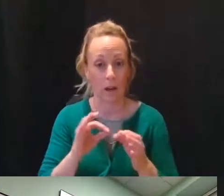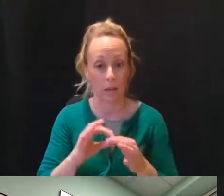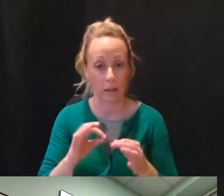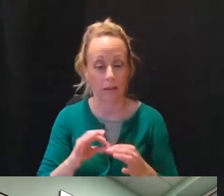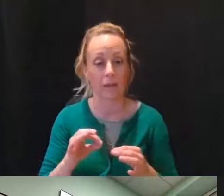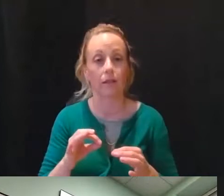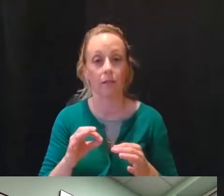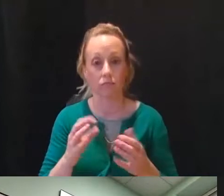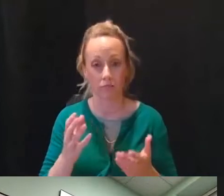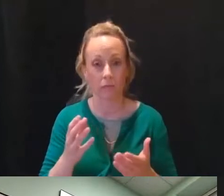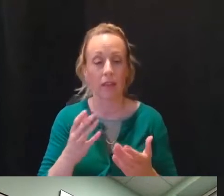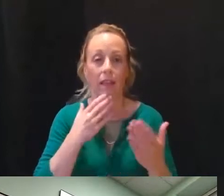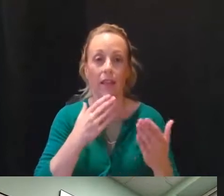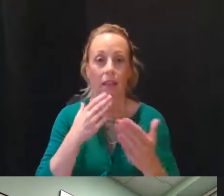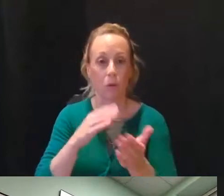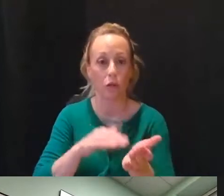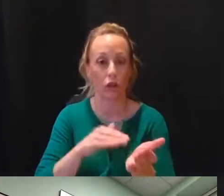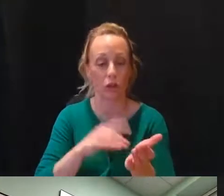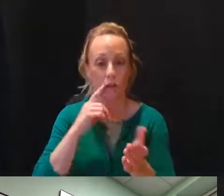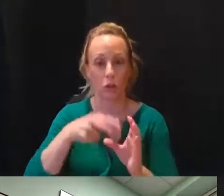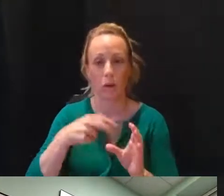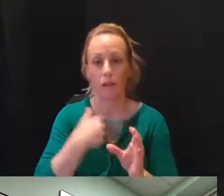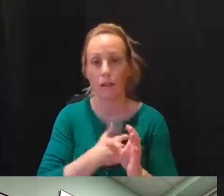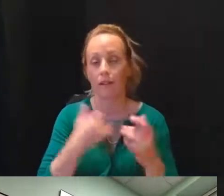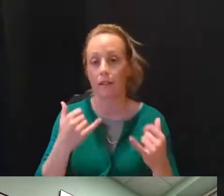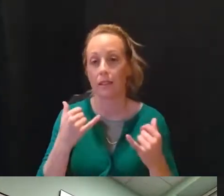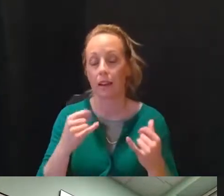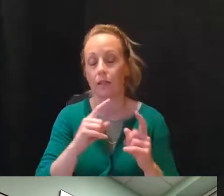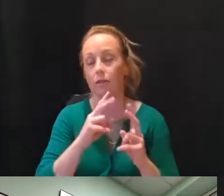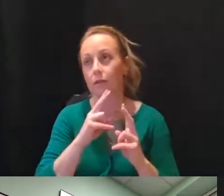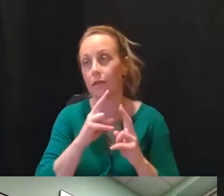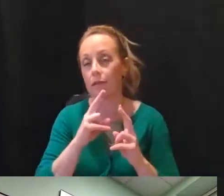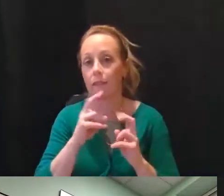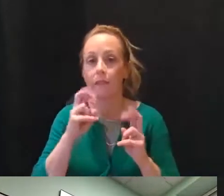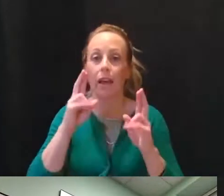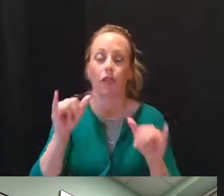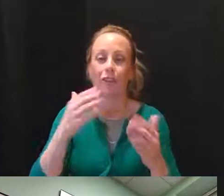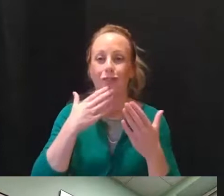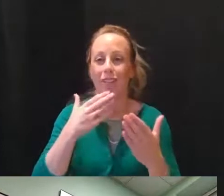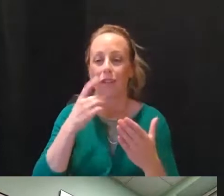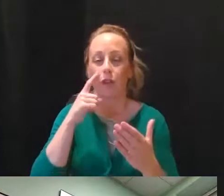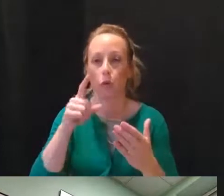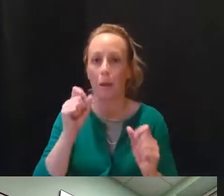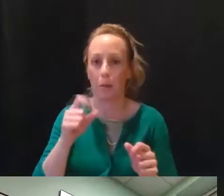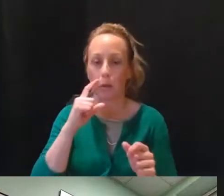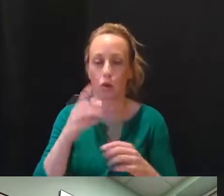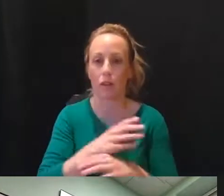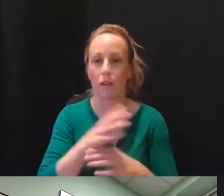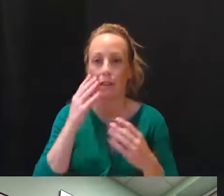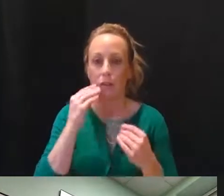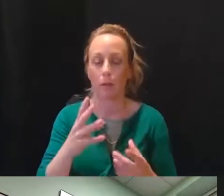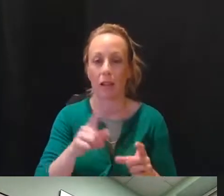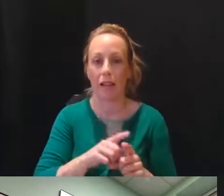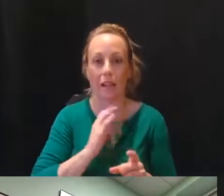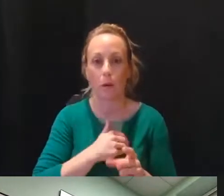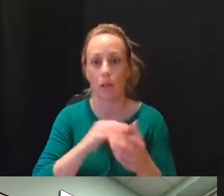like to thank the physicians on the call today. We're very grateful to your ability to share this information as our community embarks